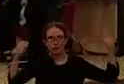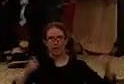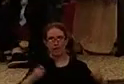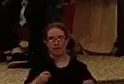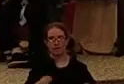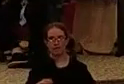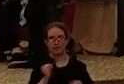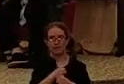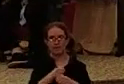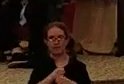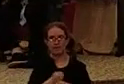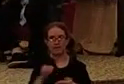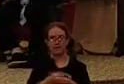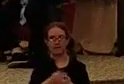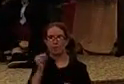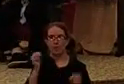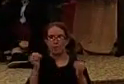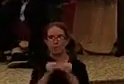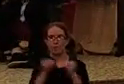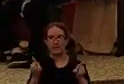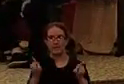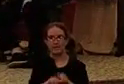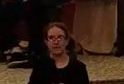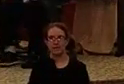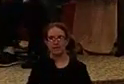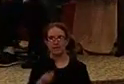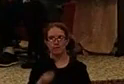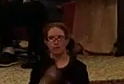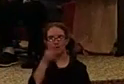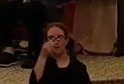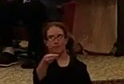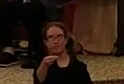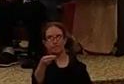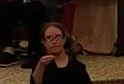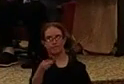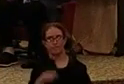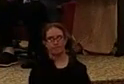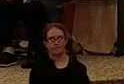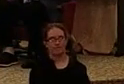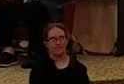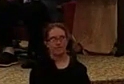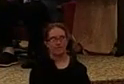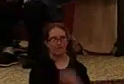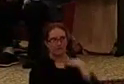been remade. She's no longer the same. She's been brought with a price.